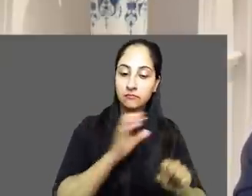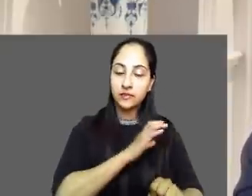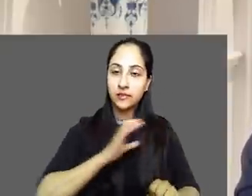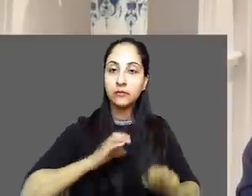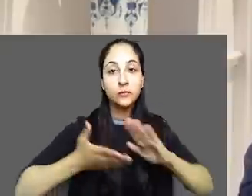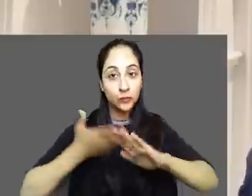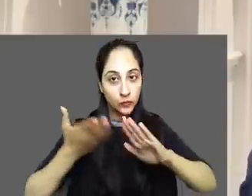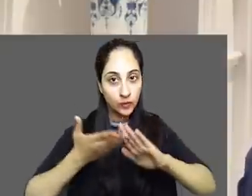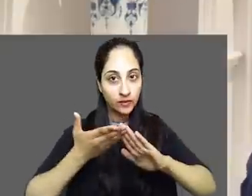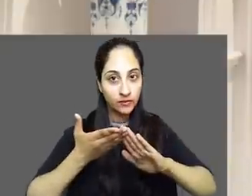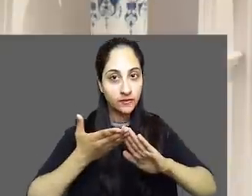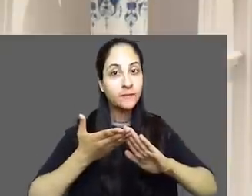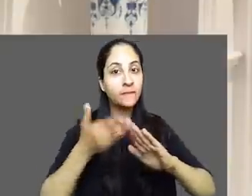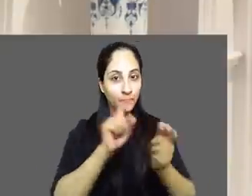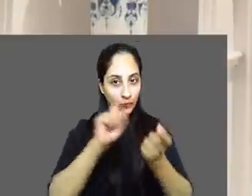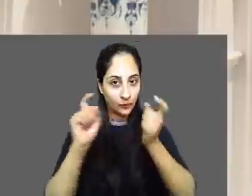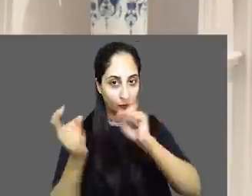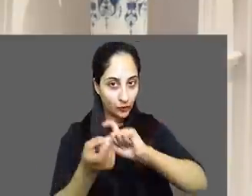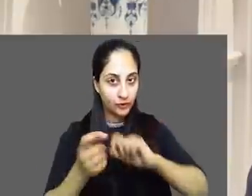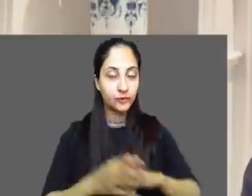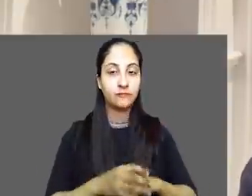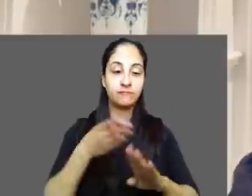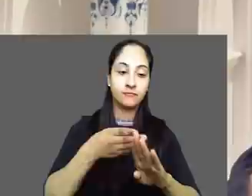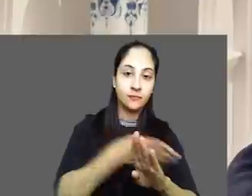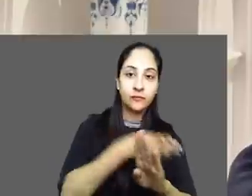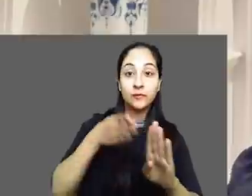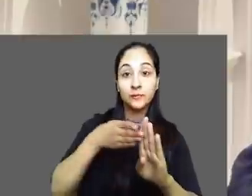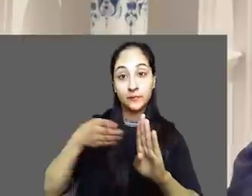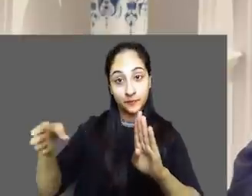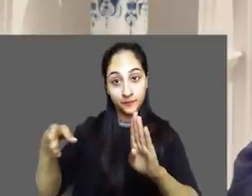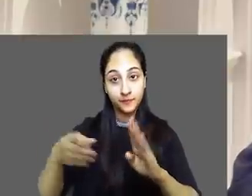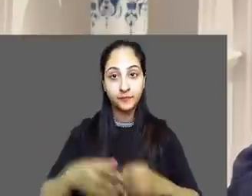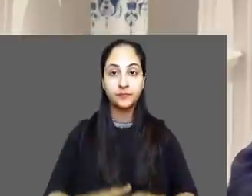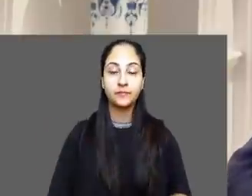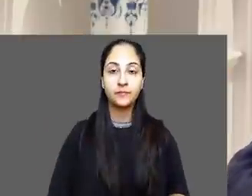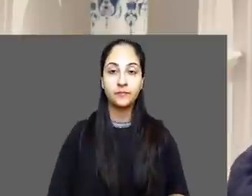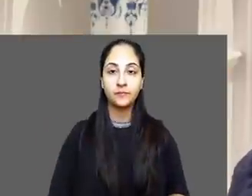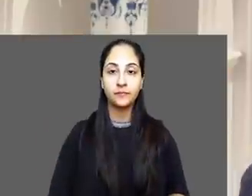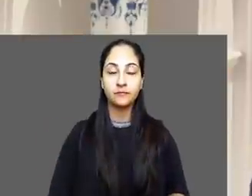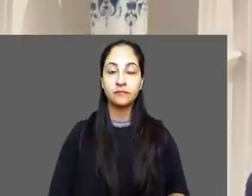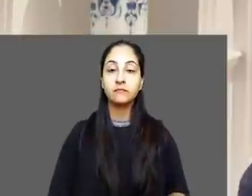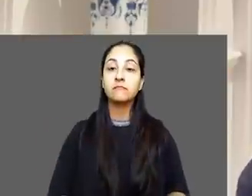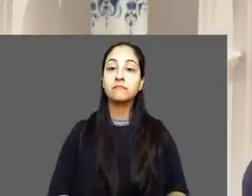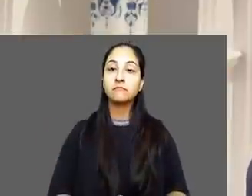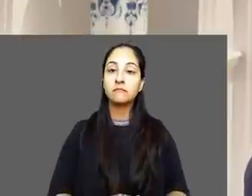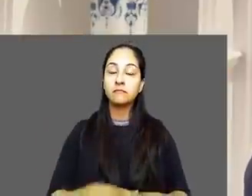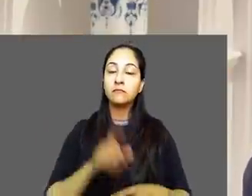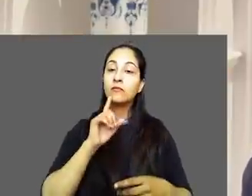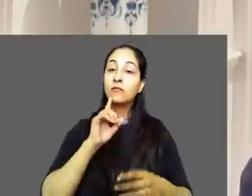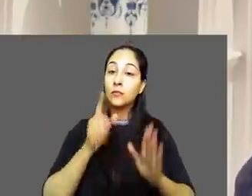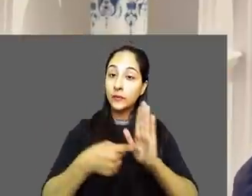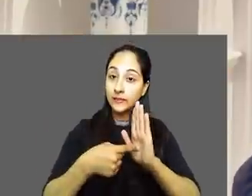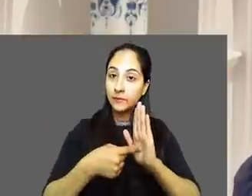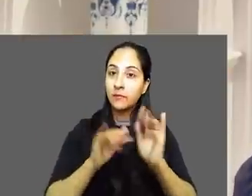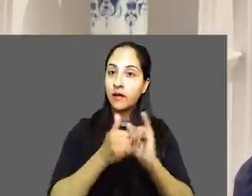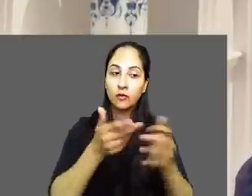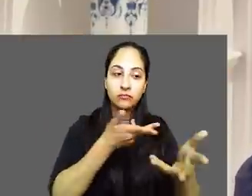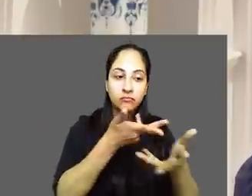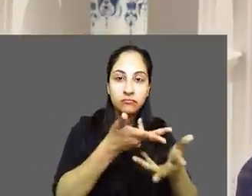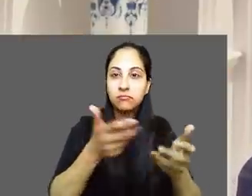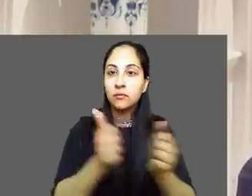of the pandemic, there was this kind of strong desire to see, you know, life go back to normal, and that, you know, we